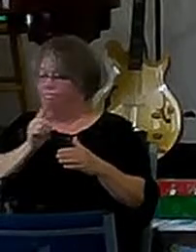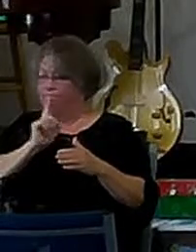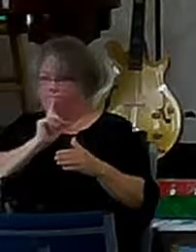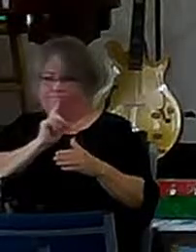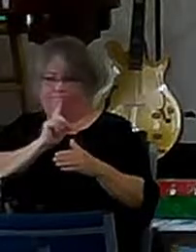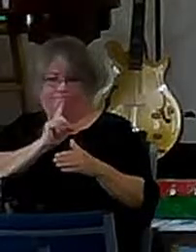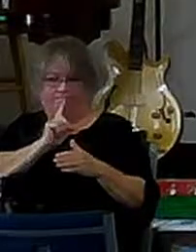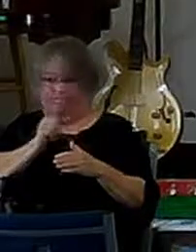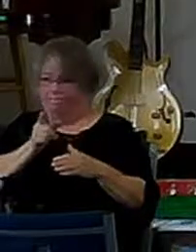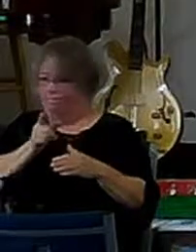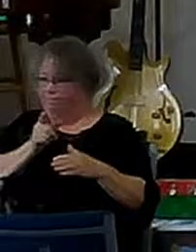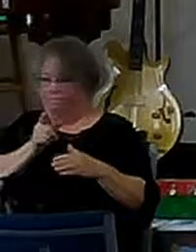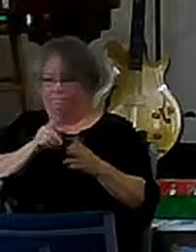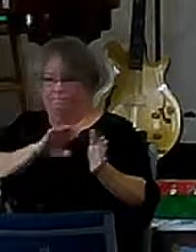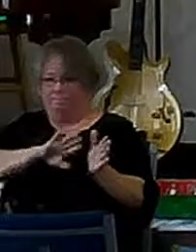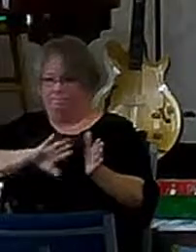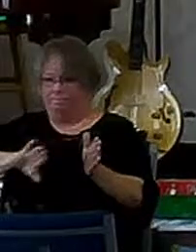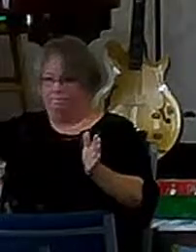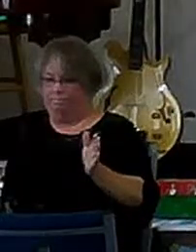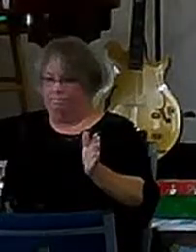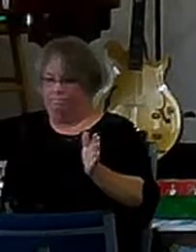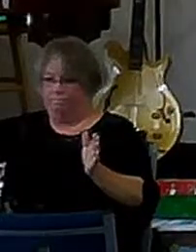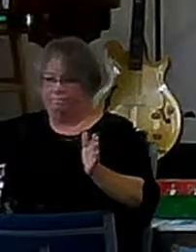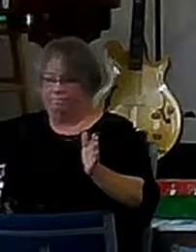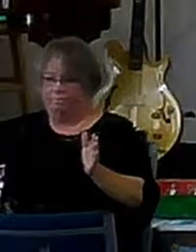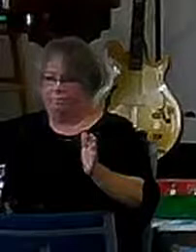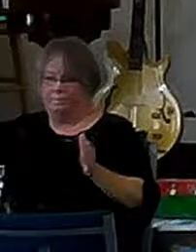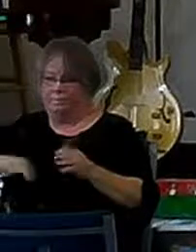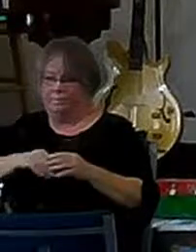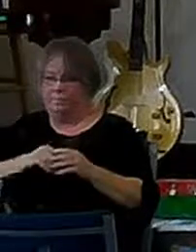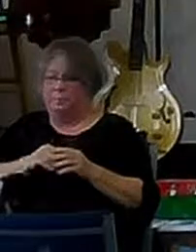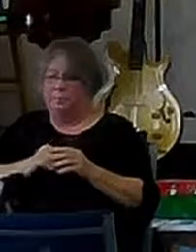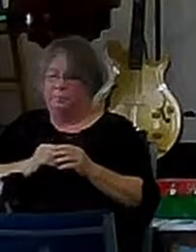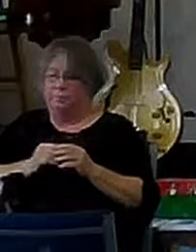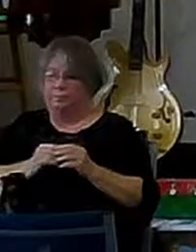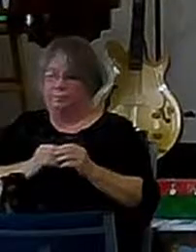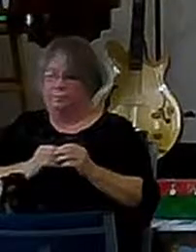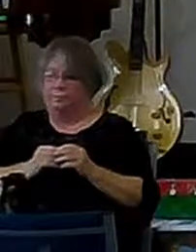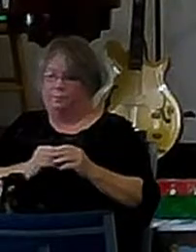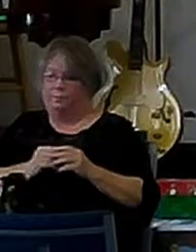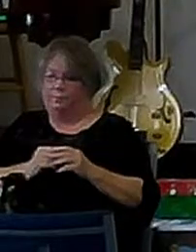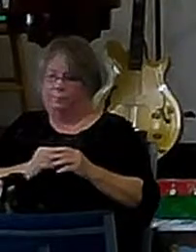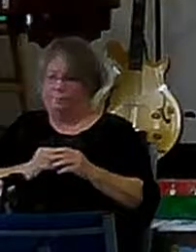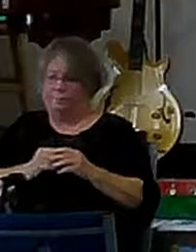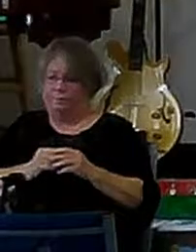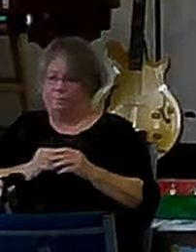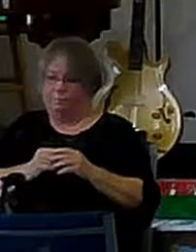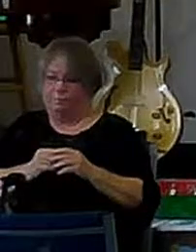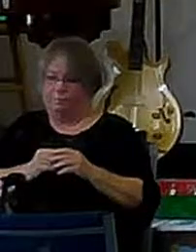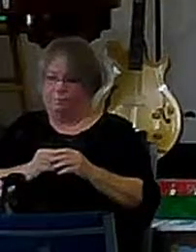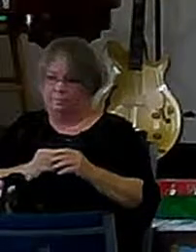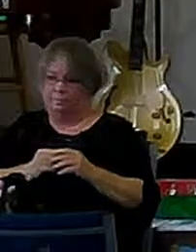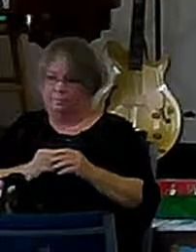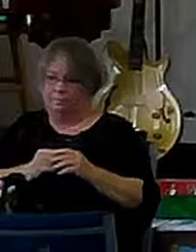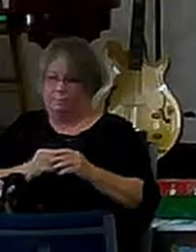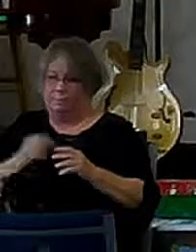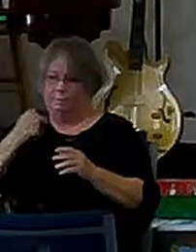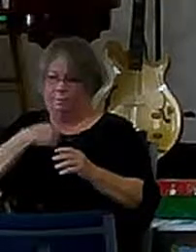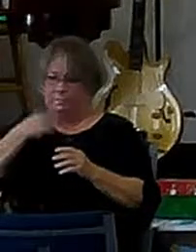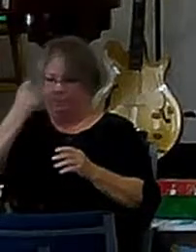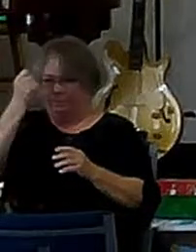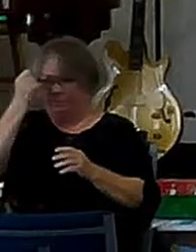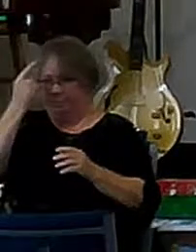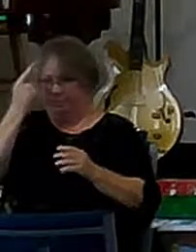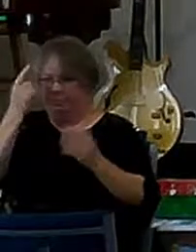Mormon missionaries. And so I hope that we can agree with Paul when we read these words. I